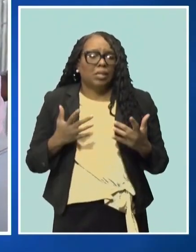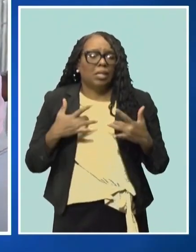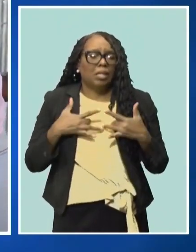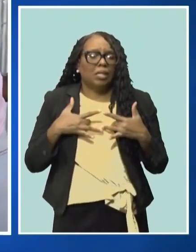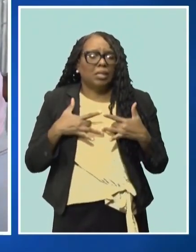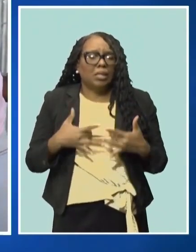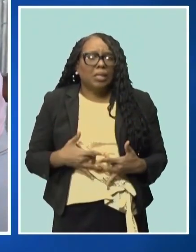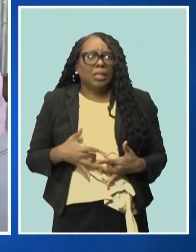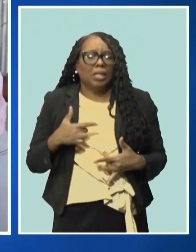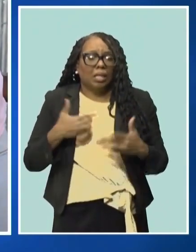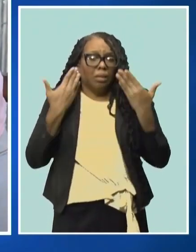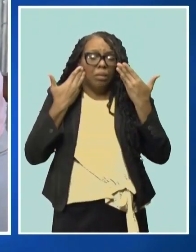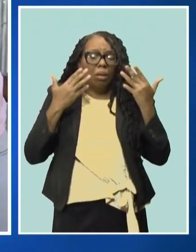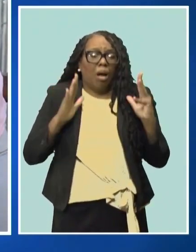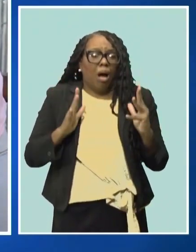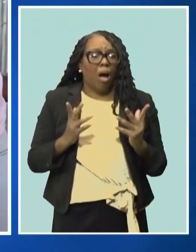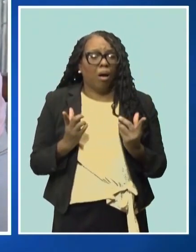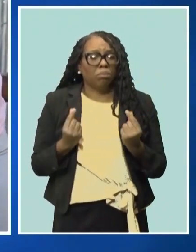I don't know.